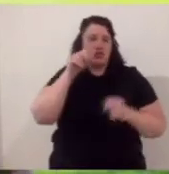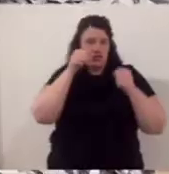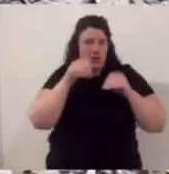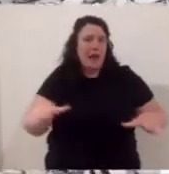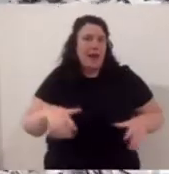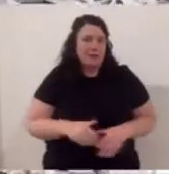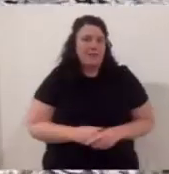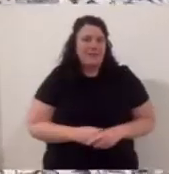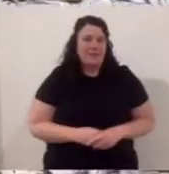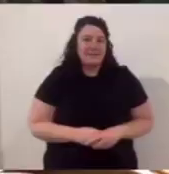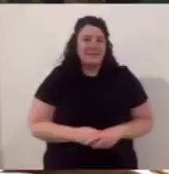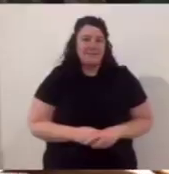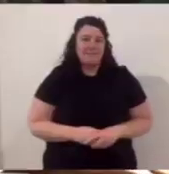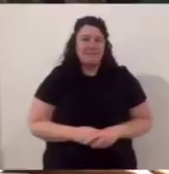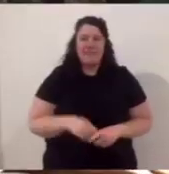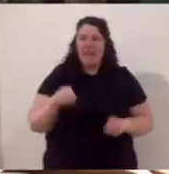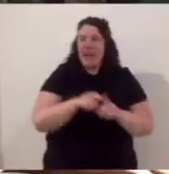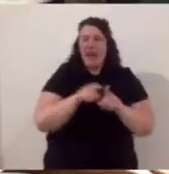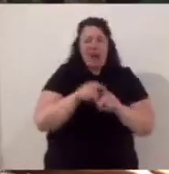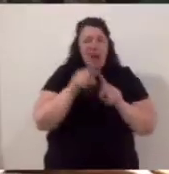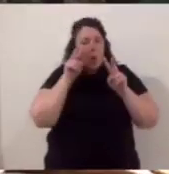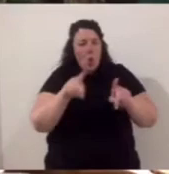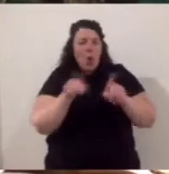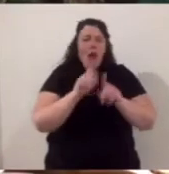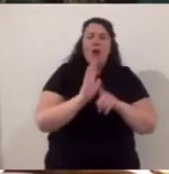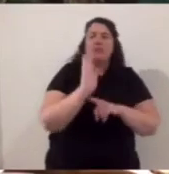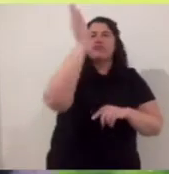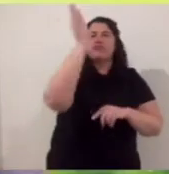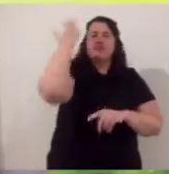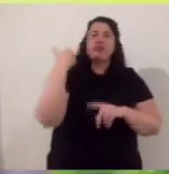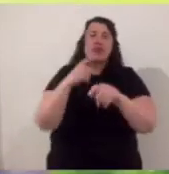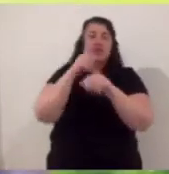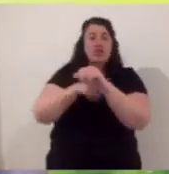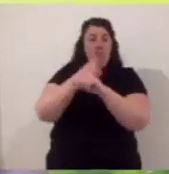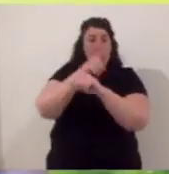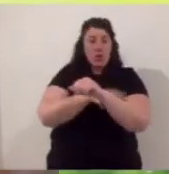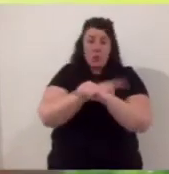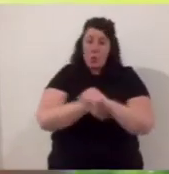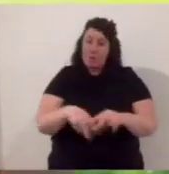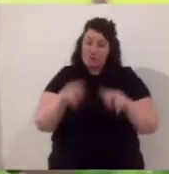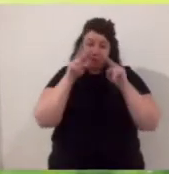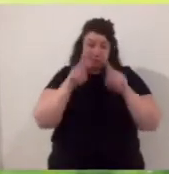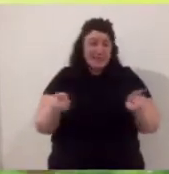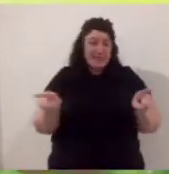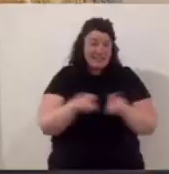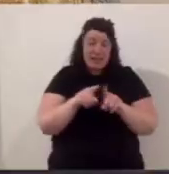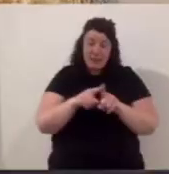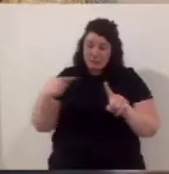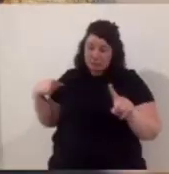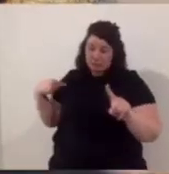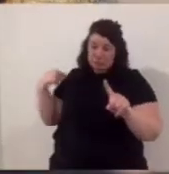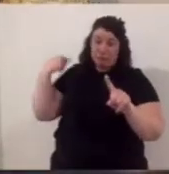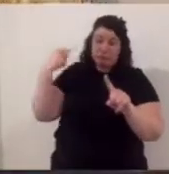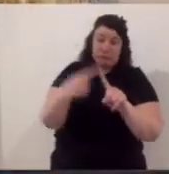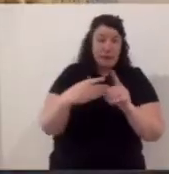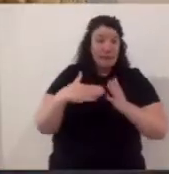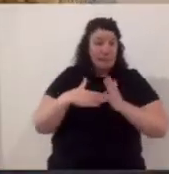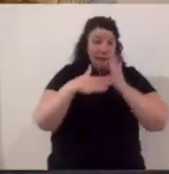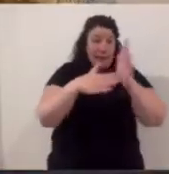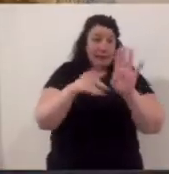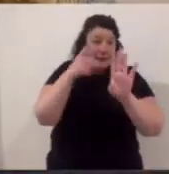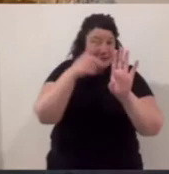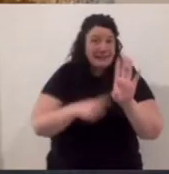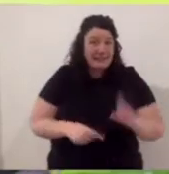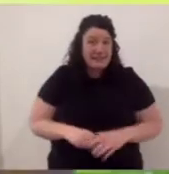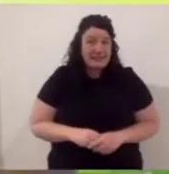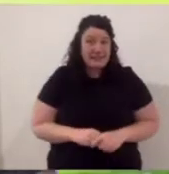dragons. Komodo dragons are living, walking dinosaurs. They have been on Earth relatively unchanged for